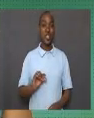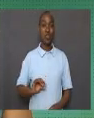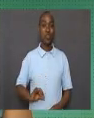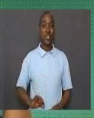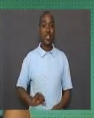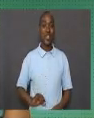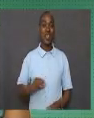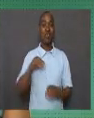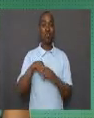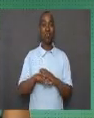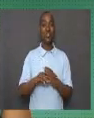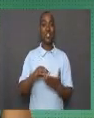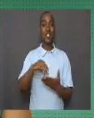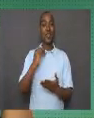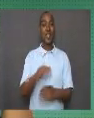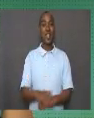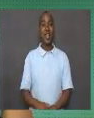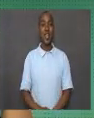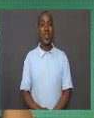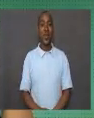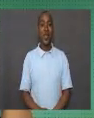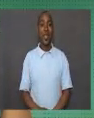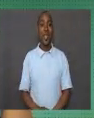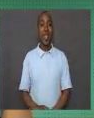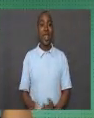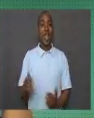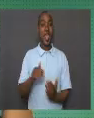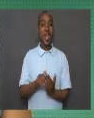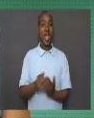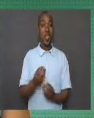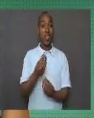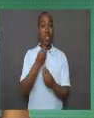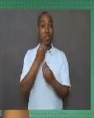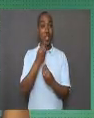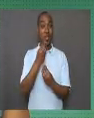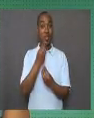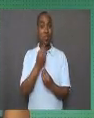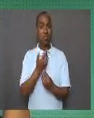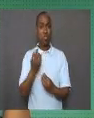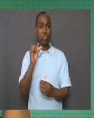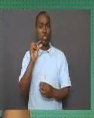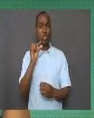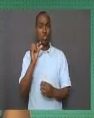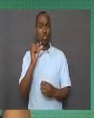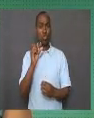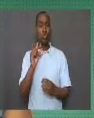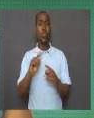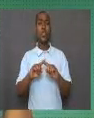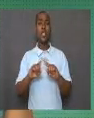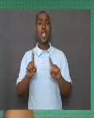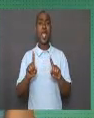intestine and the way in which food particles are transported to